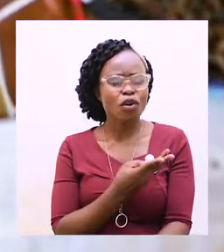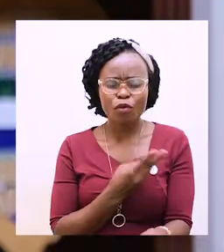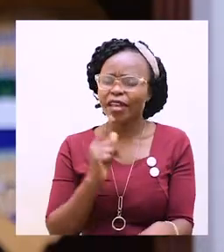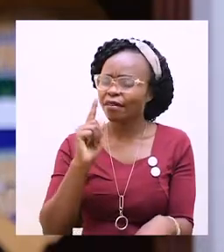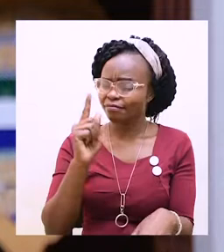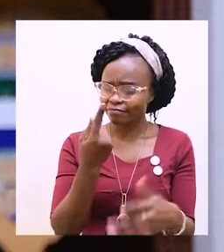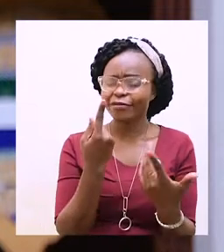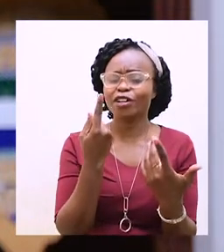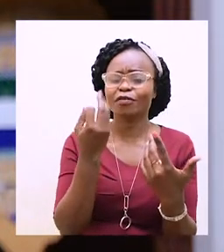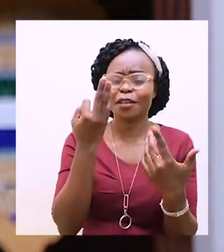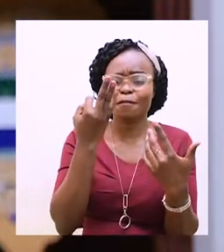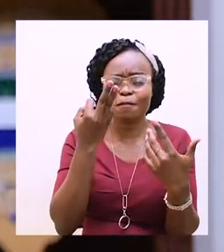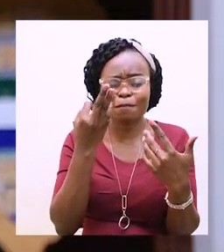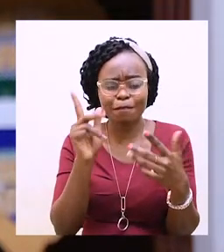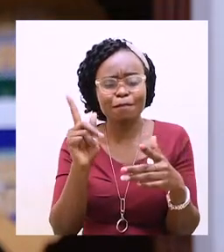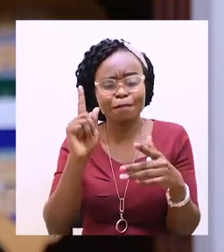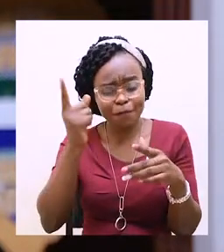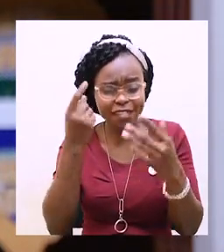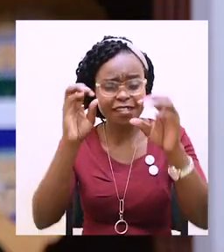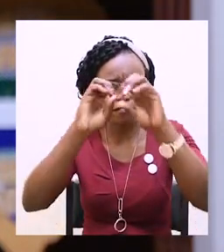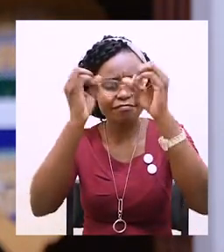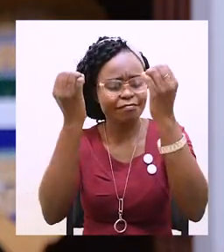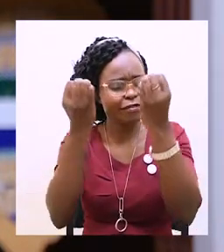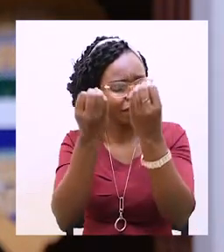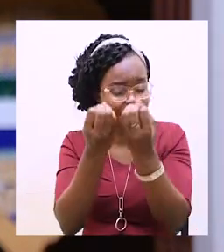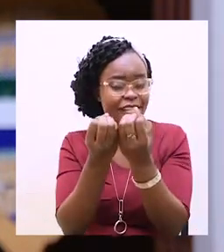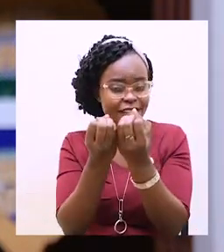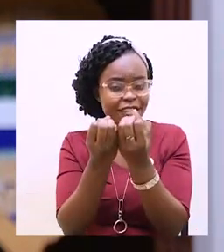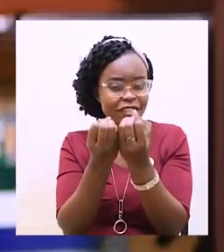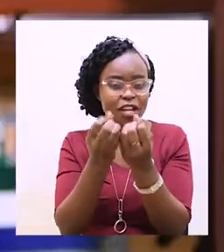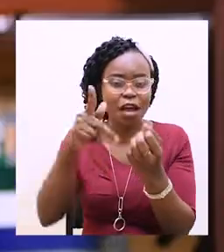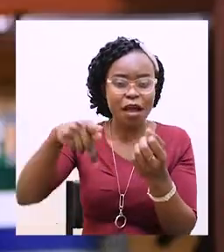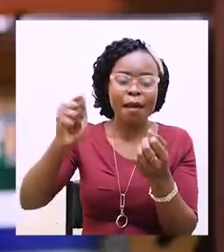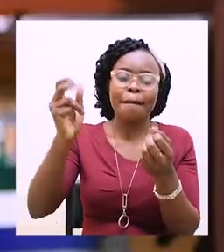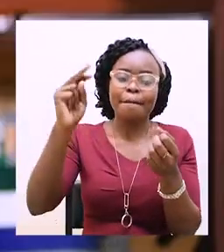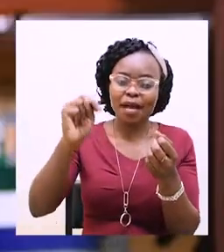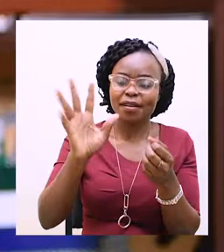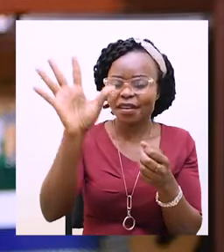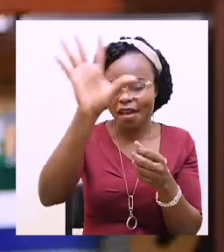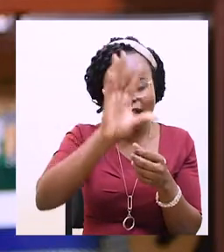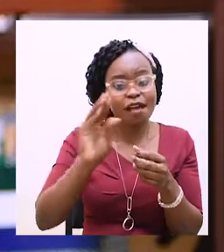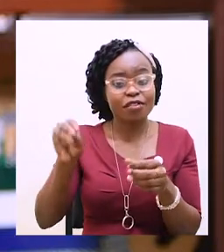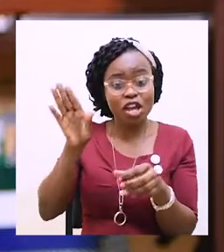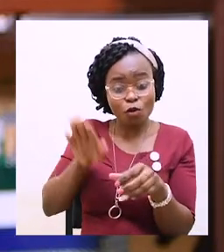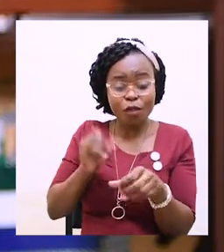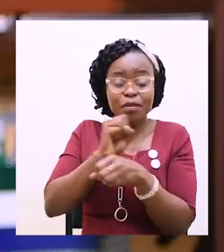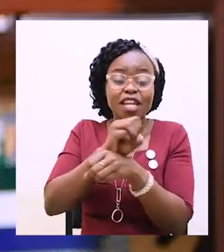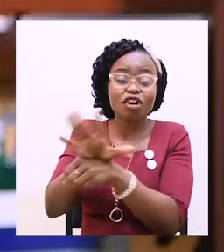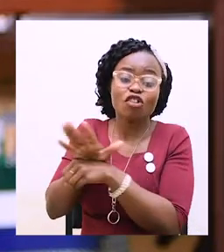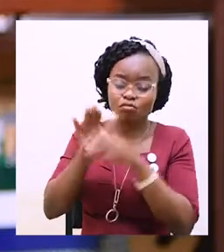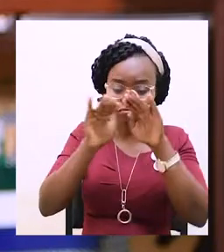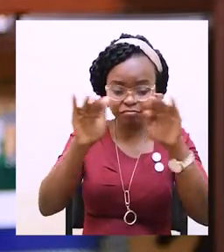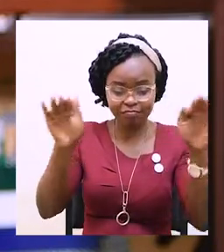were actually one of the first organizations. We put what we call the Pan-African Women's